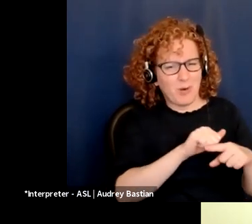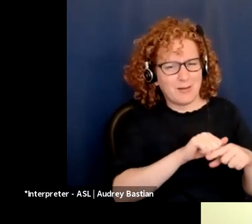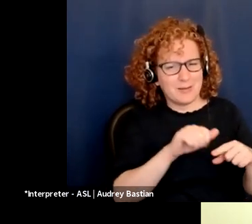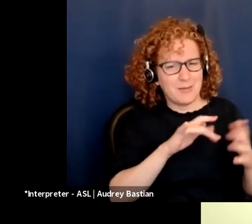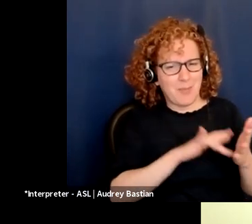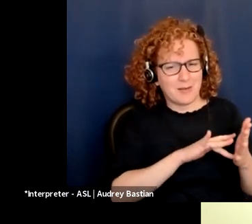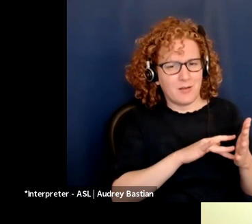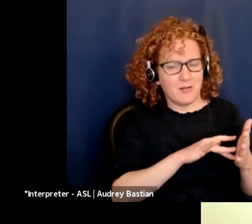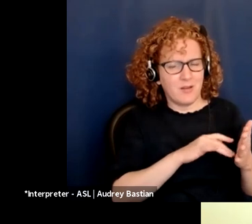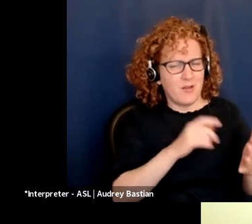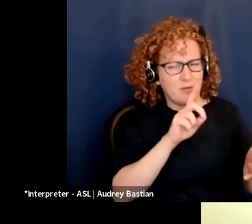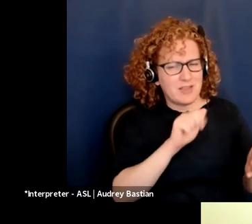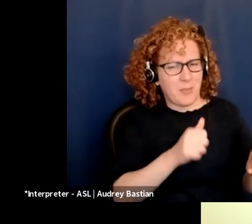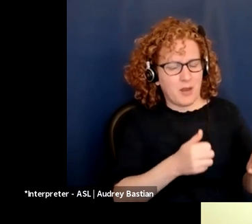she